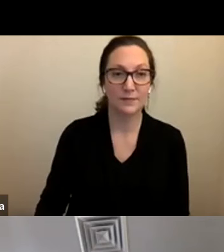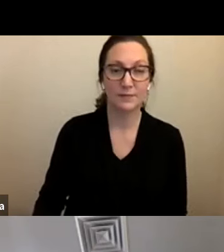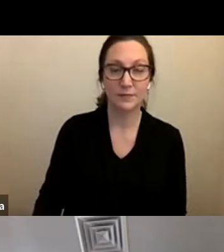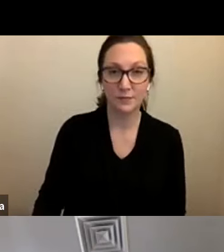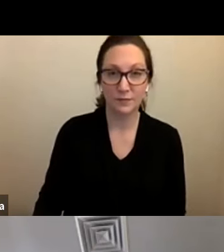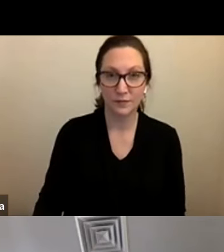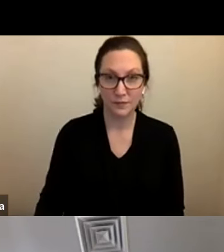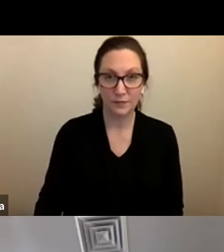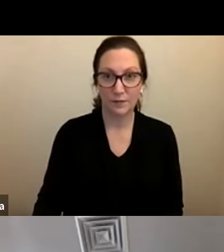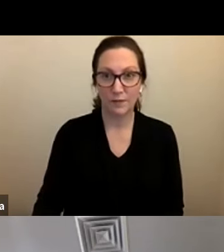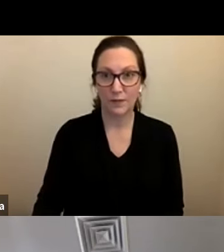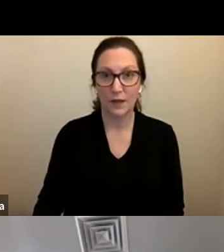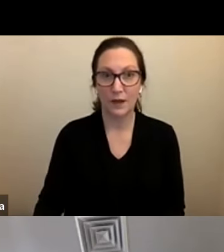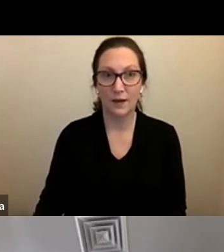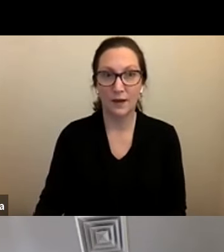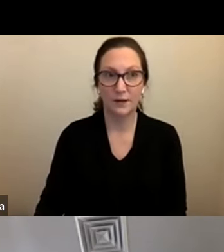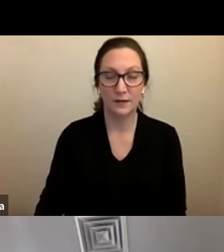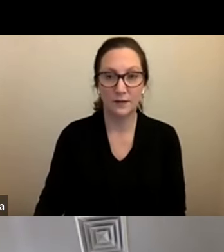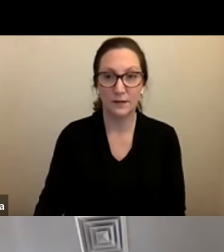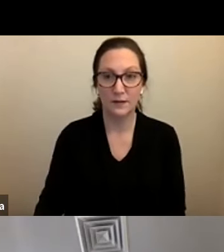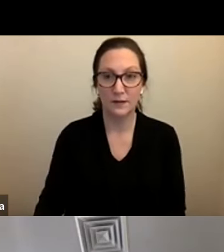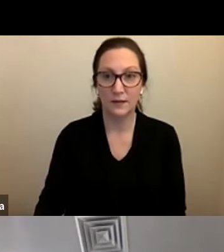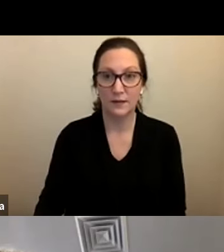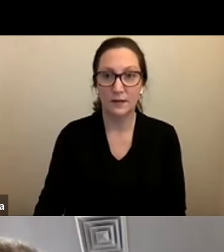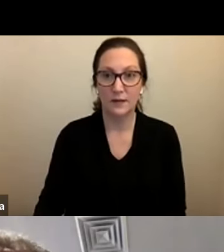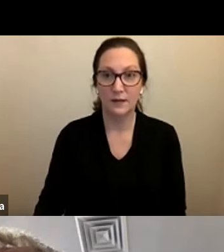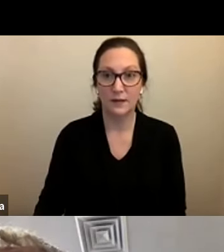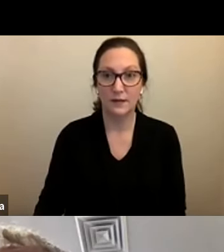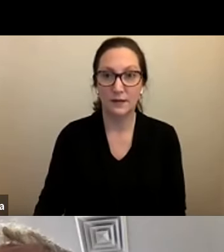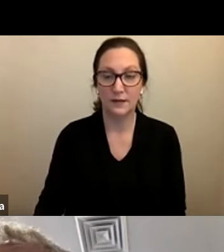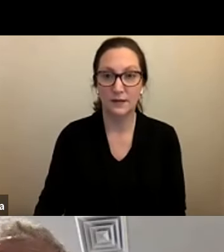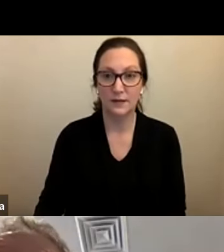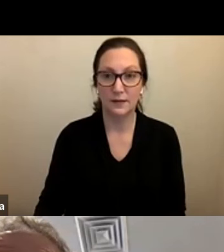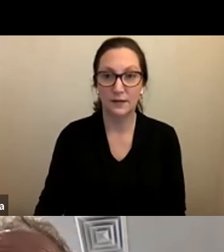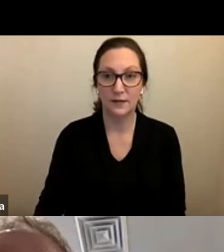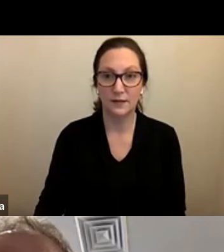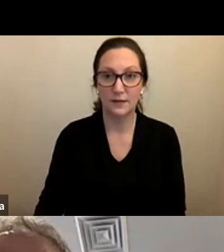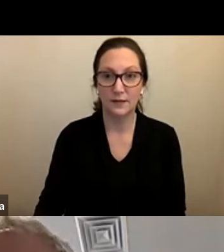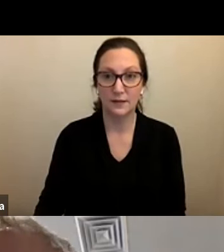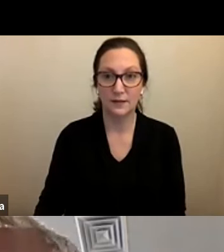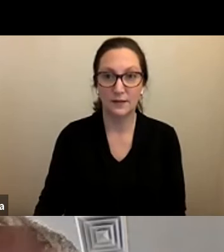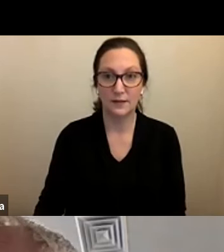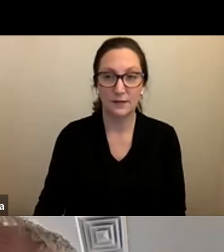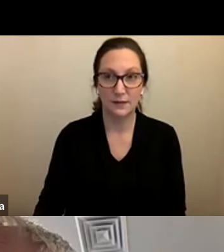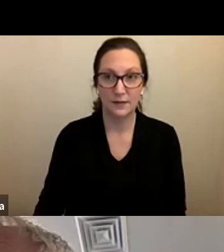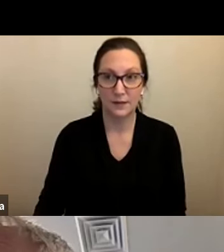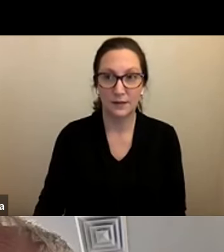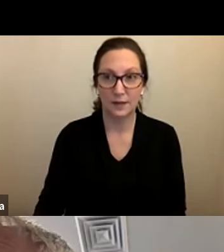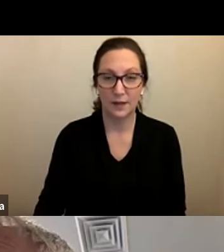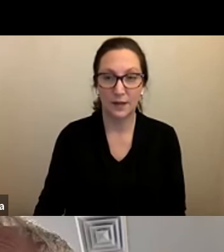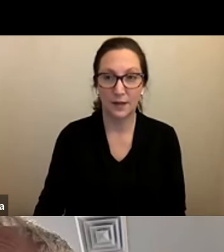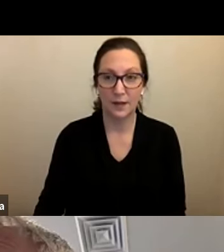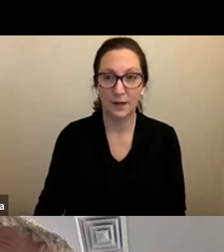Jamal and waxaan ahay tafsirihiina tarjumaanihiina. Marka waxaad ii heli kartiin qolka Soomaaliga wixii aad u